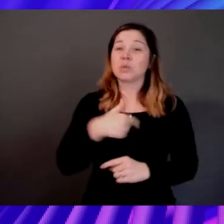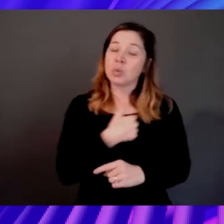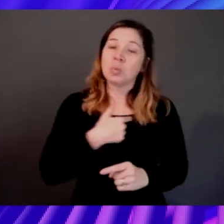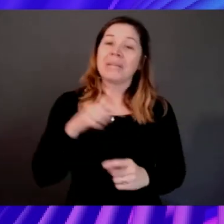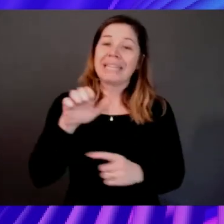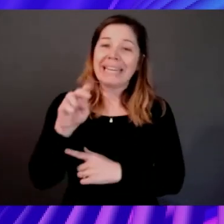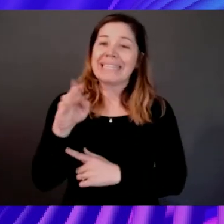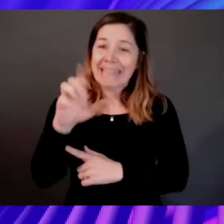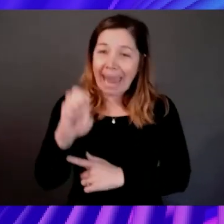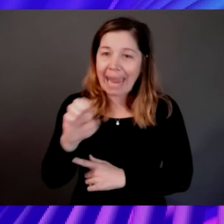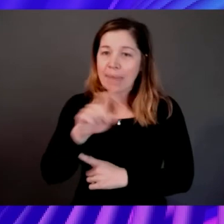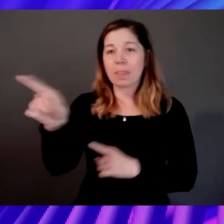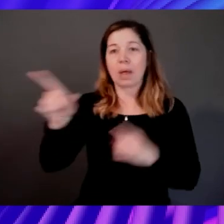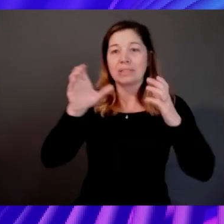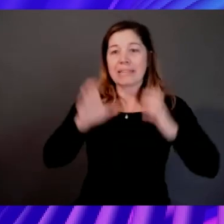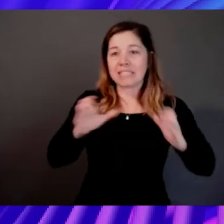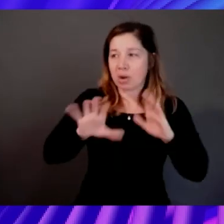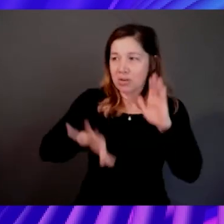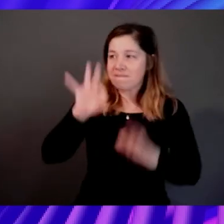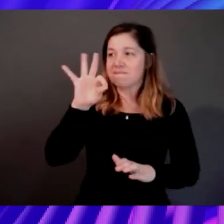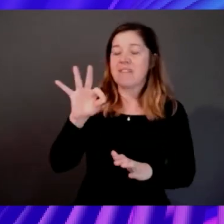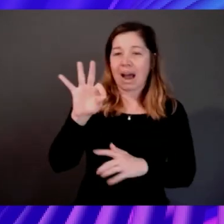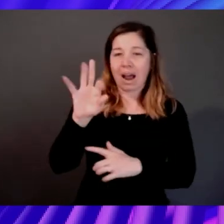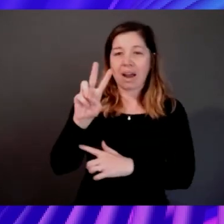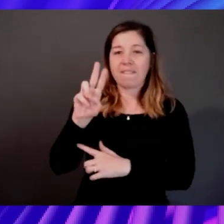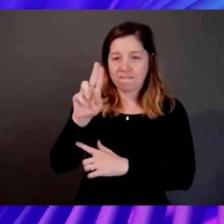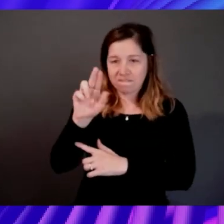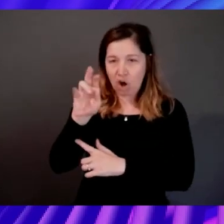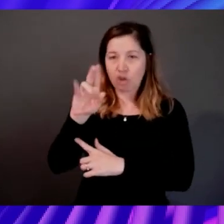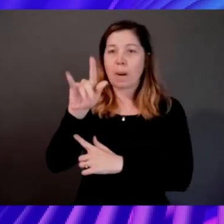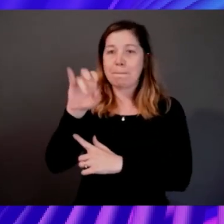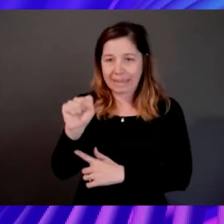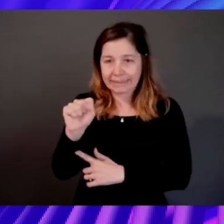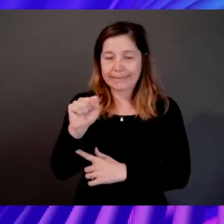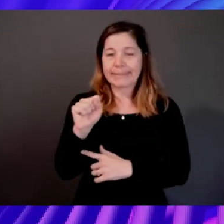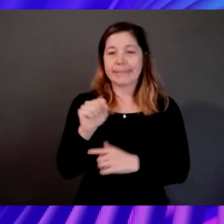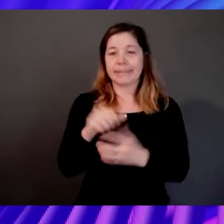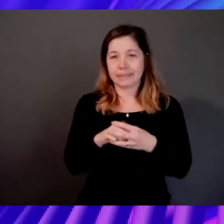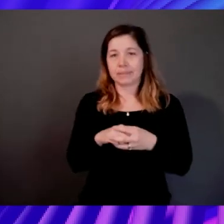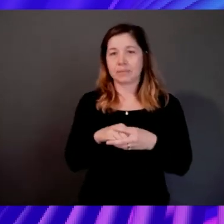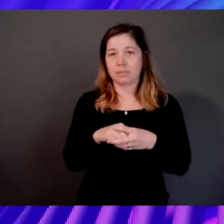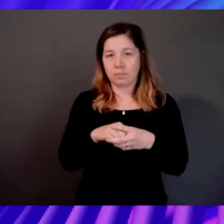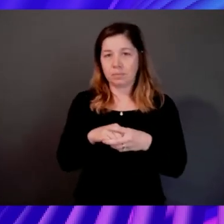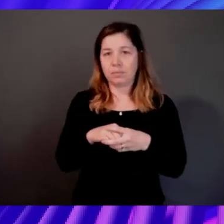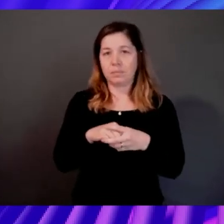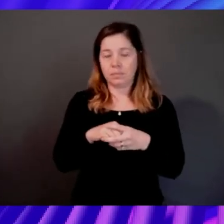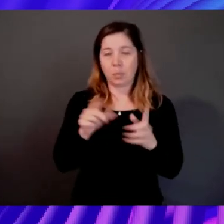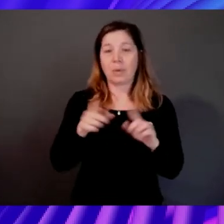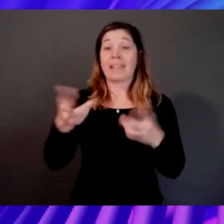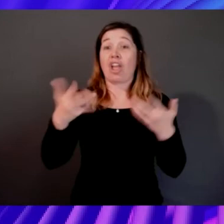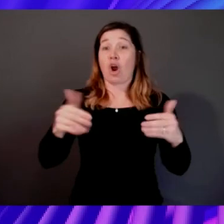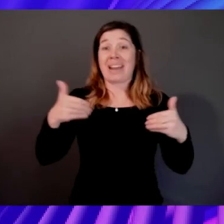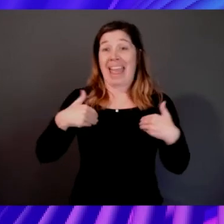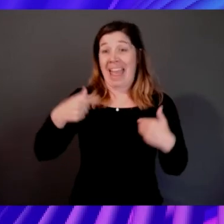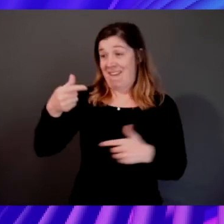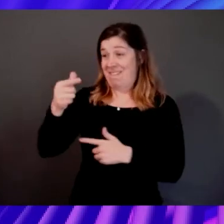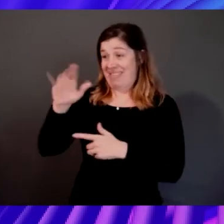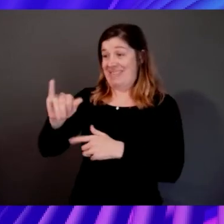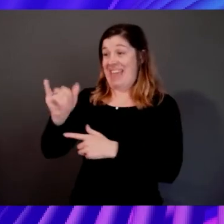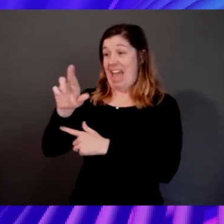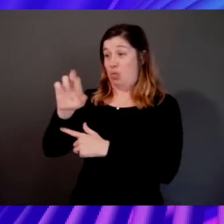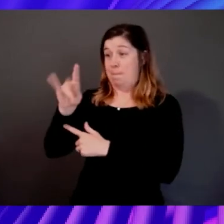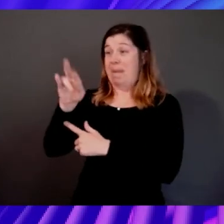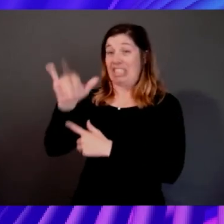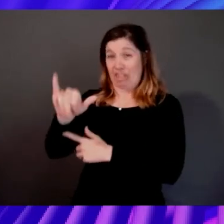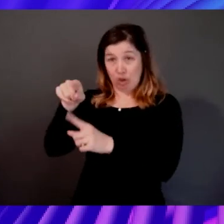and insecure configurations in CloudFormation templates when they exist in a Git repository, and then when you're actually doing a build in Jenkins or some other